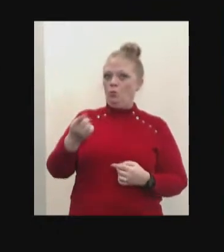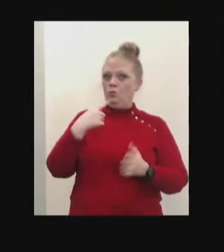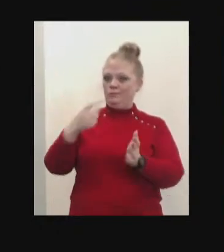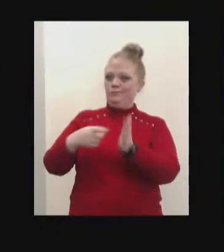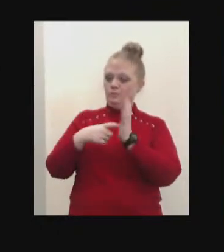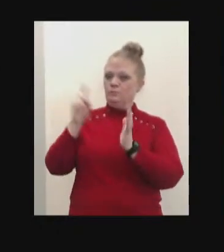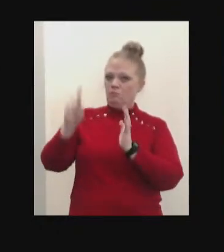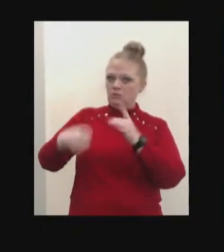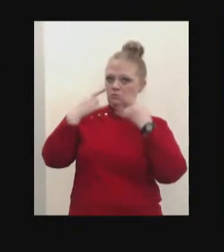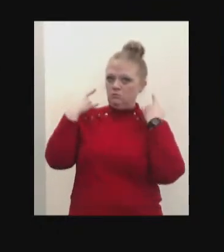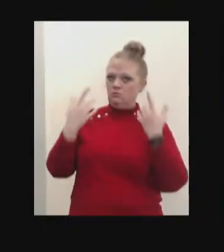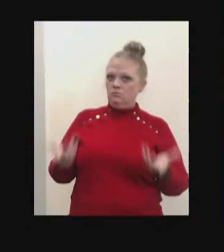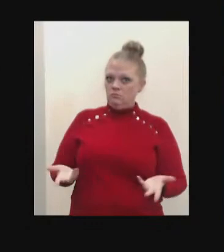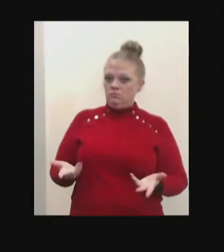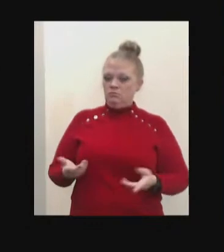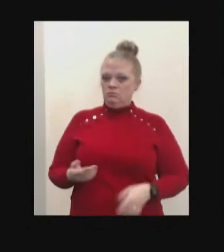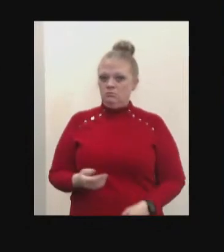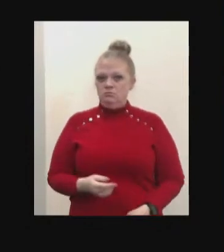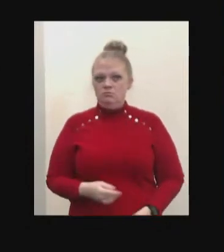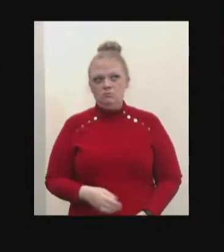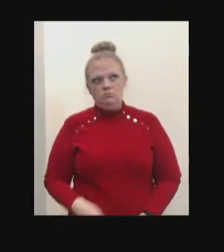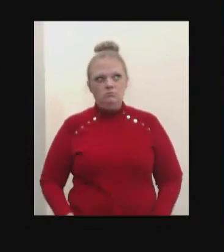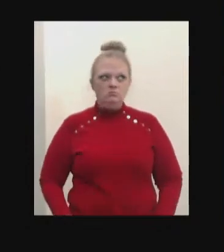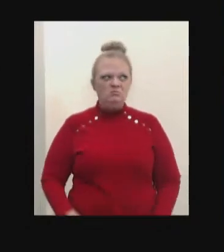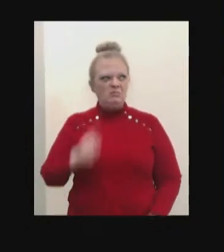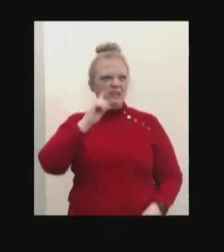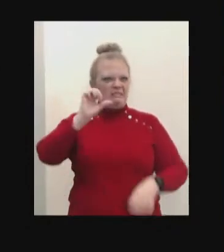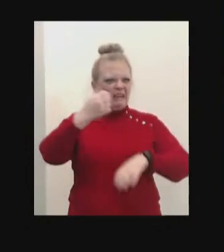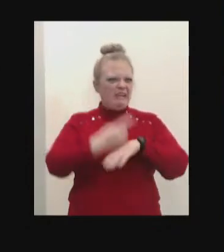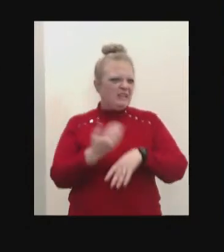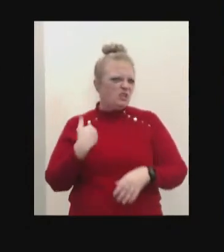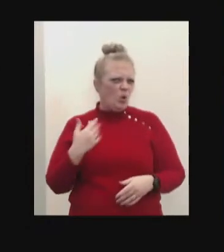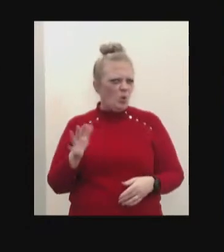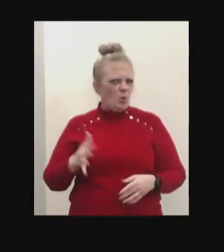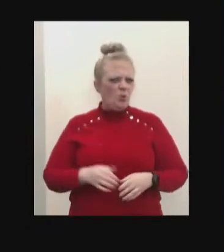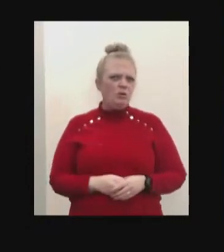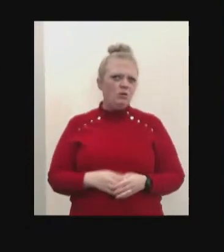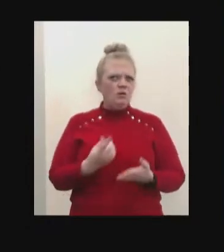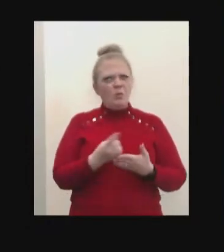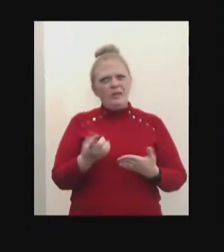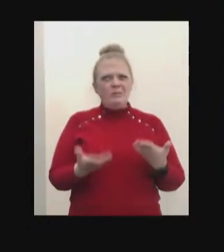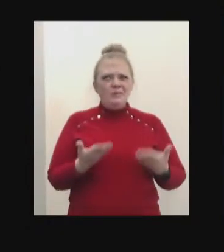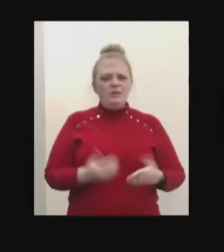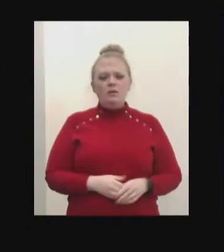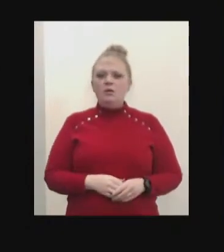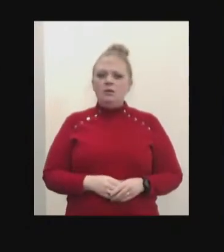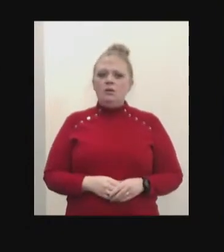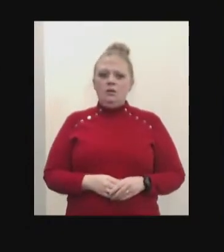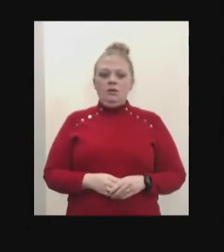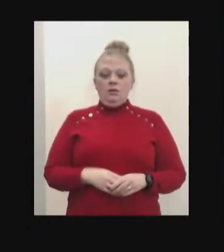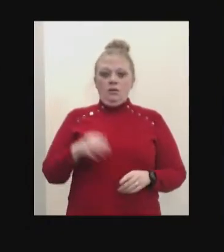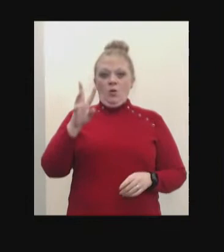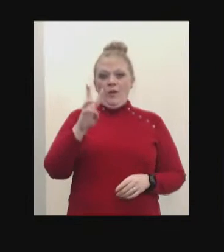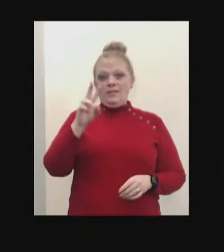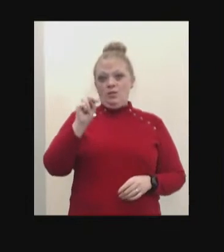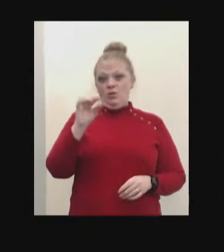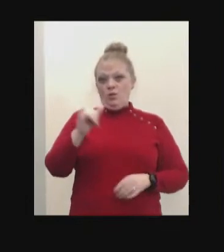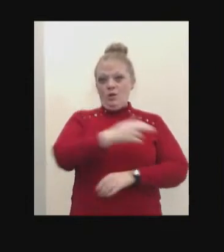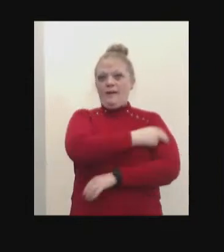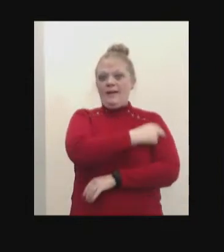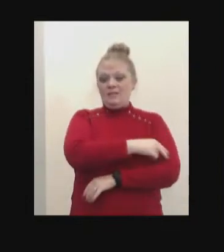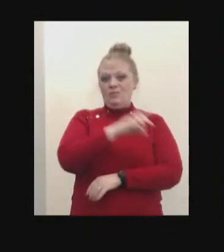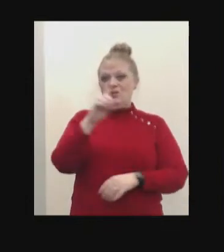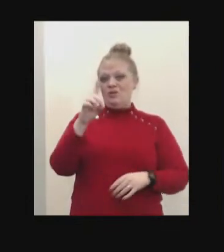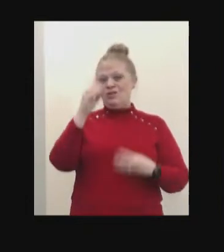mandate about, I'd say, 10 days ago or so, a week or so. So here's the Western New York hospitalization data from